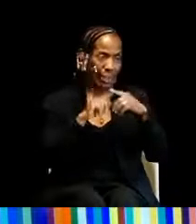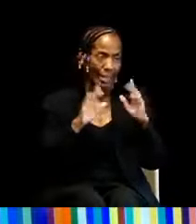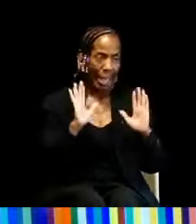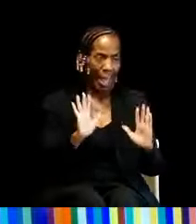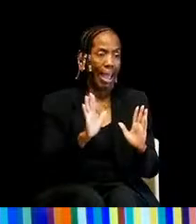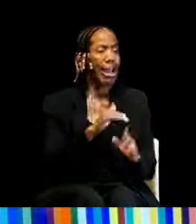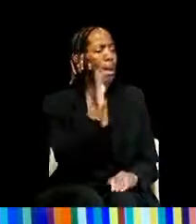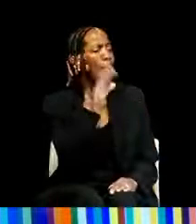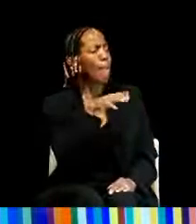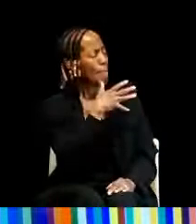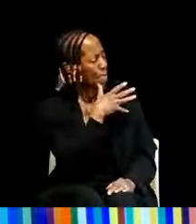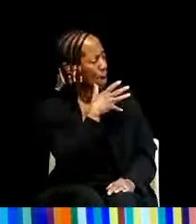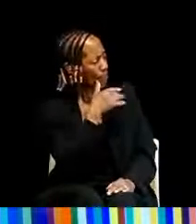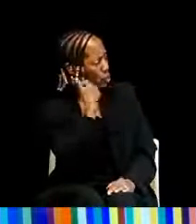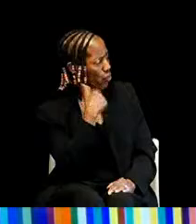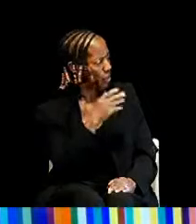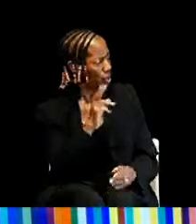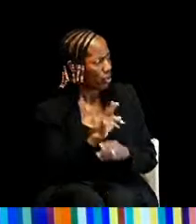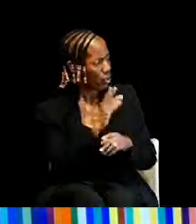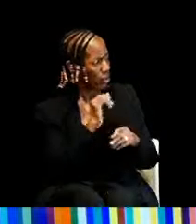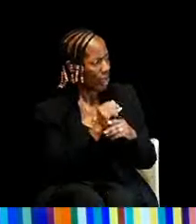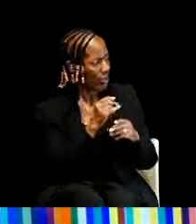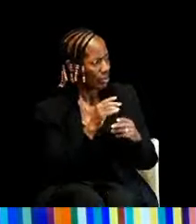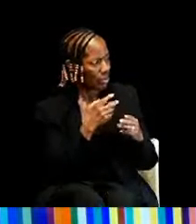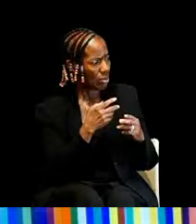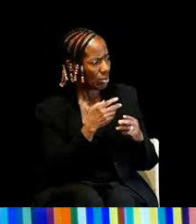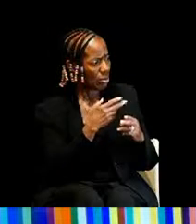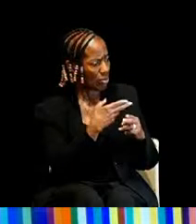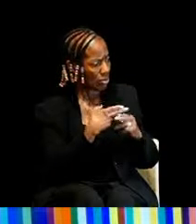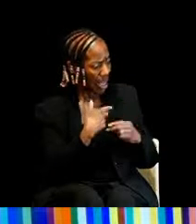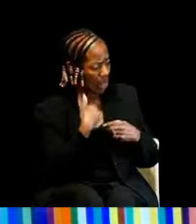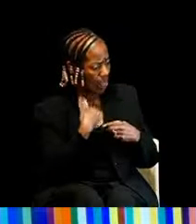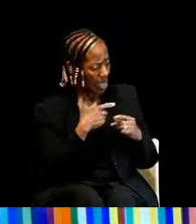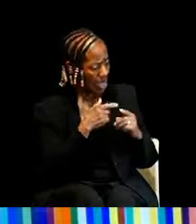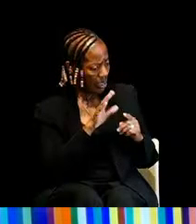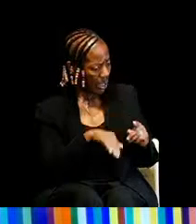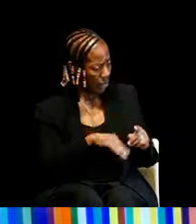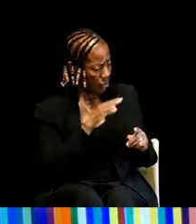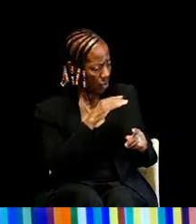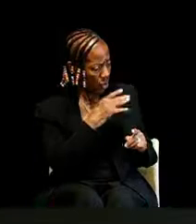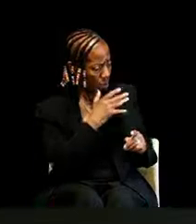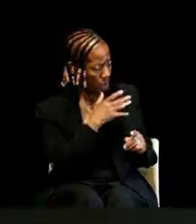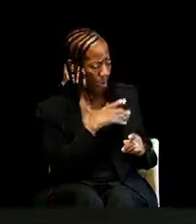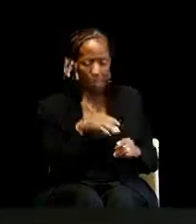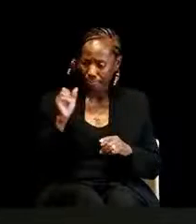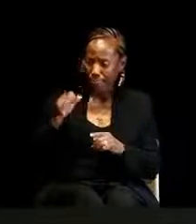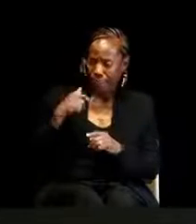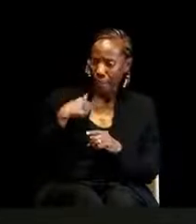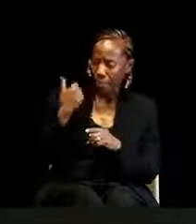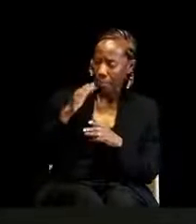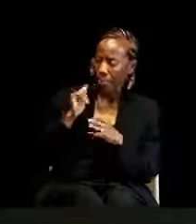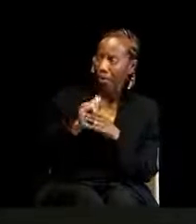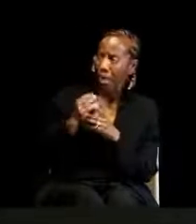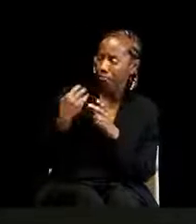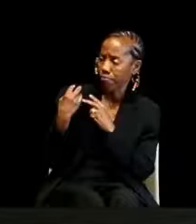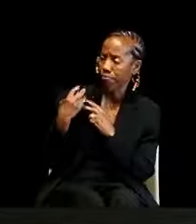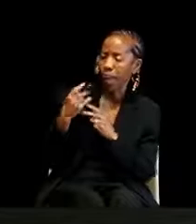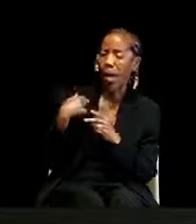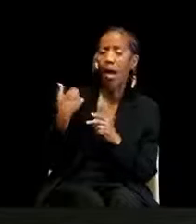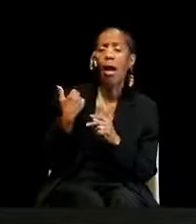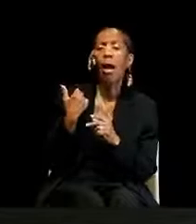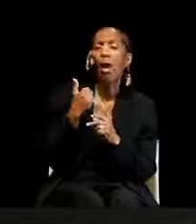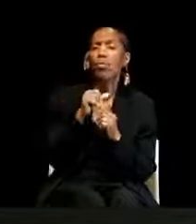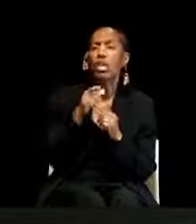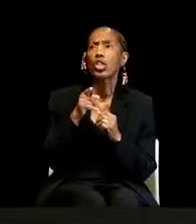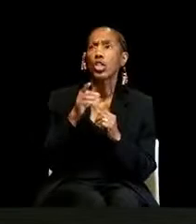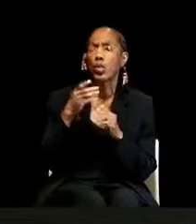And do you remember ever using that to reference me growing up as a child? Yeah, you know, actually,